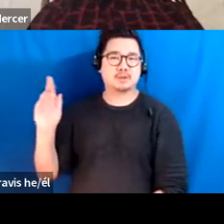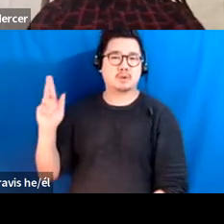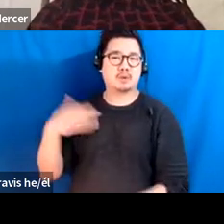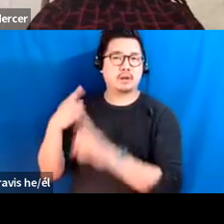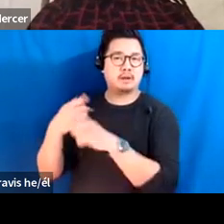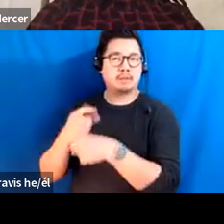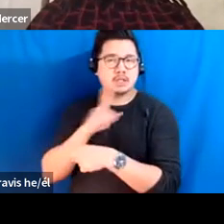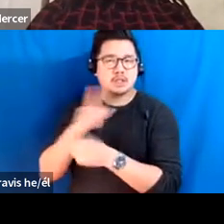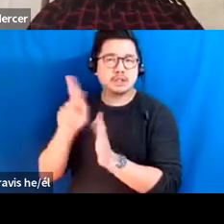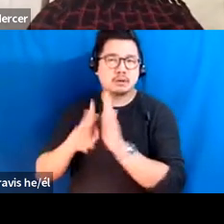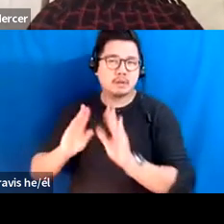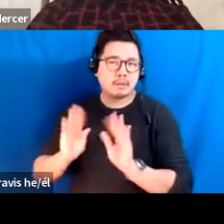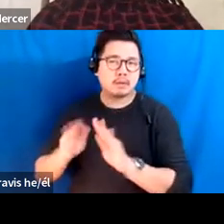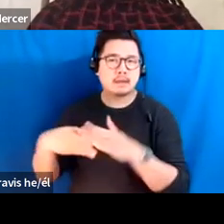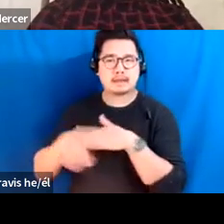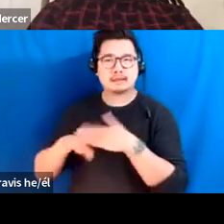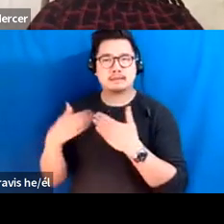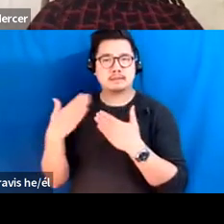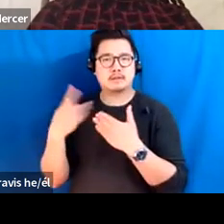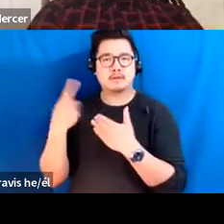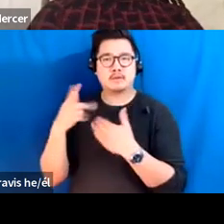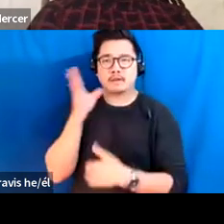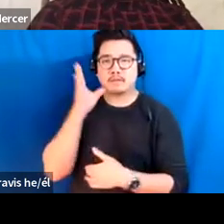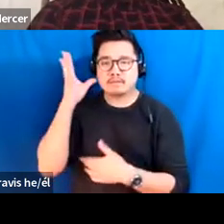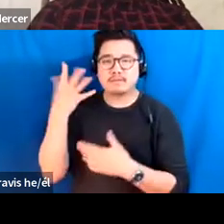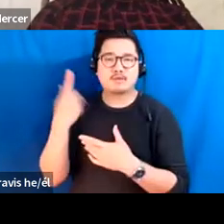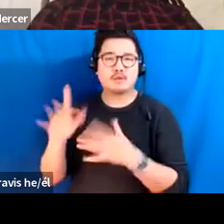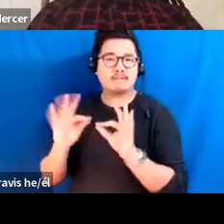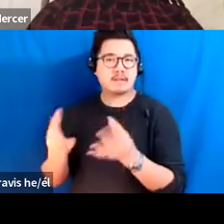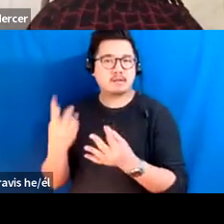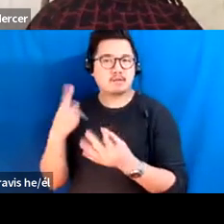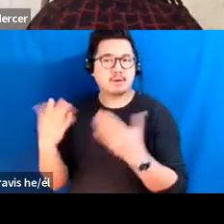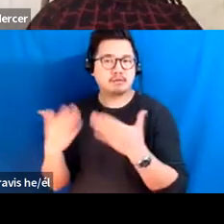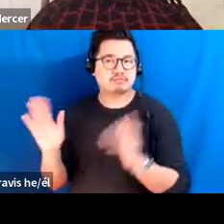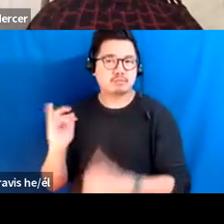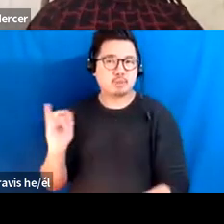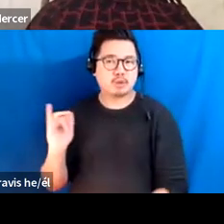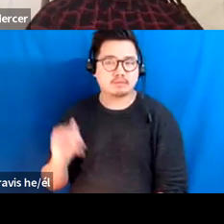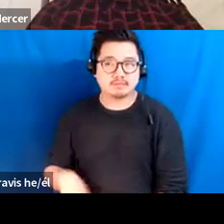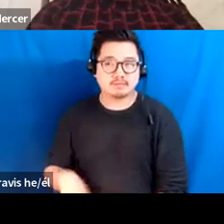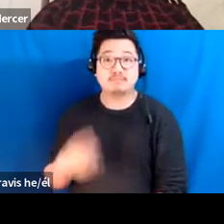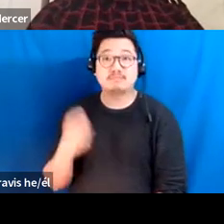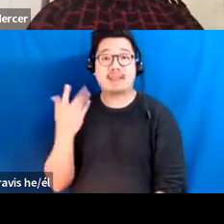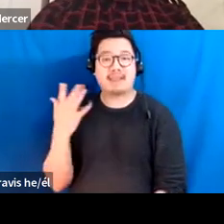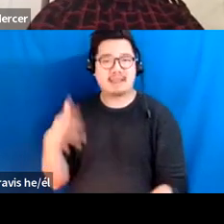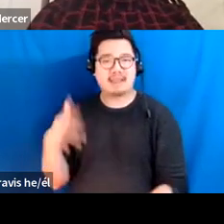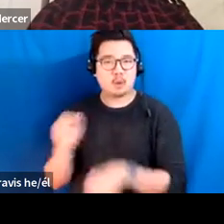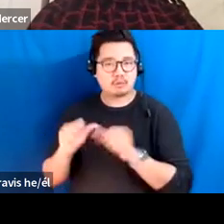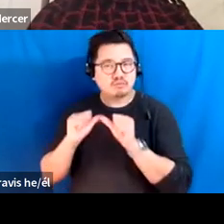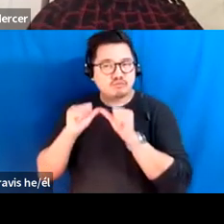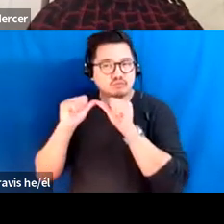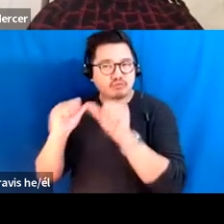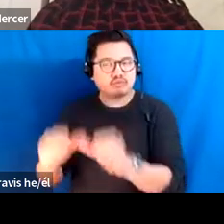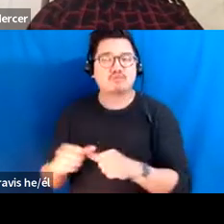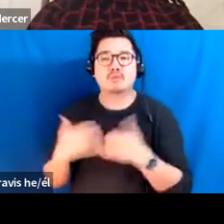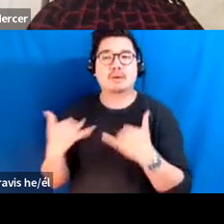transparent and accessible to our families and to the public and that work is ongoing and looking forward for